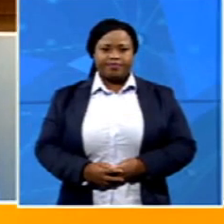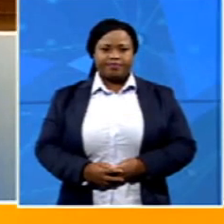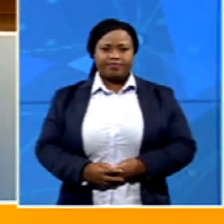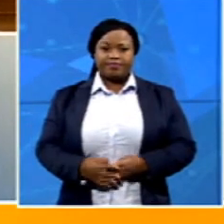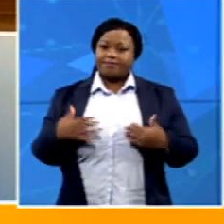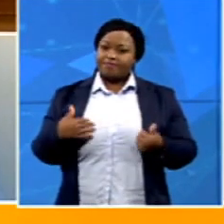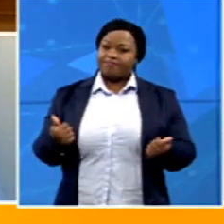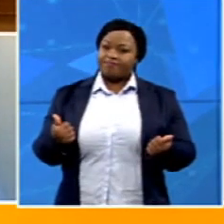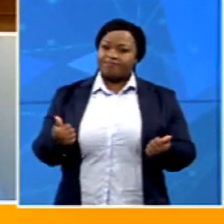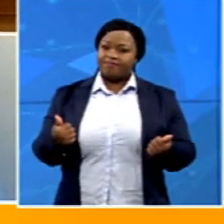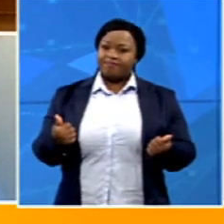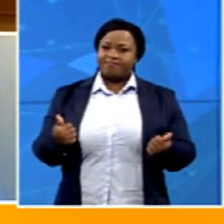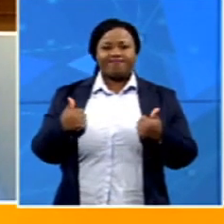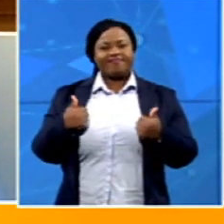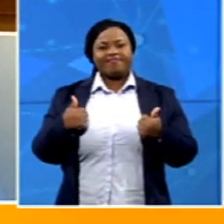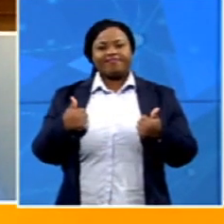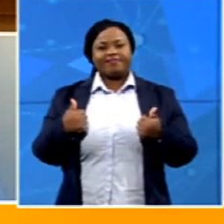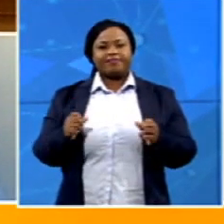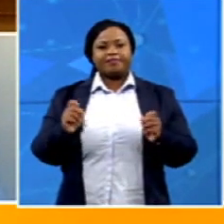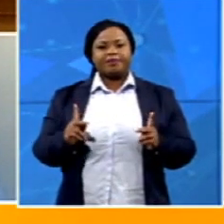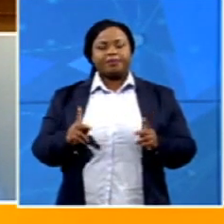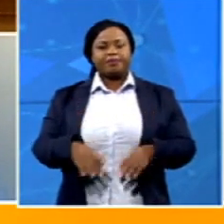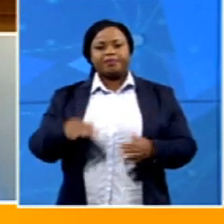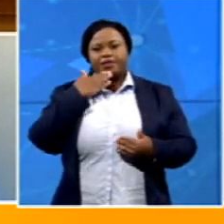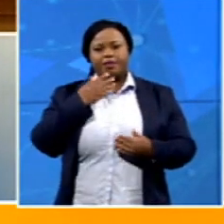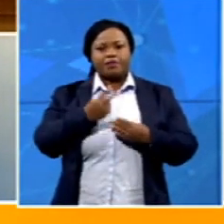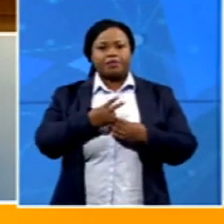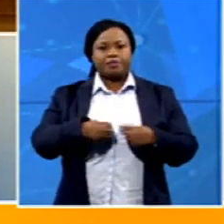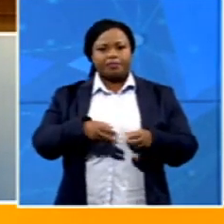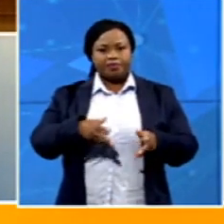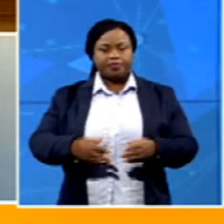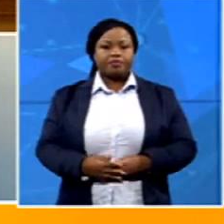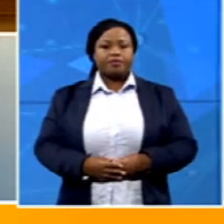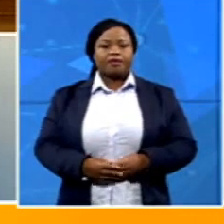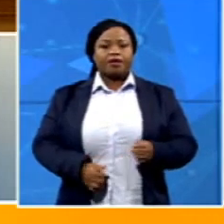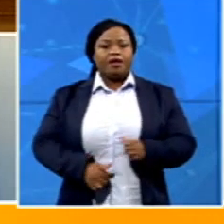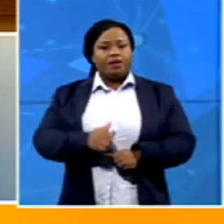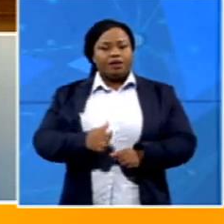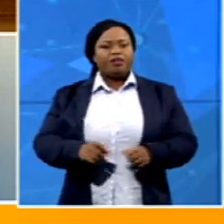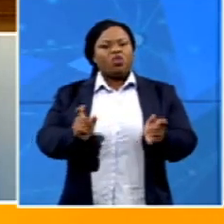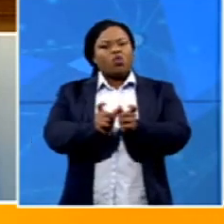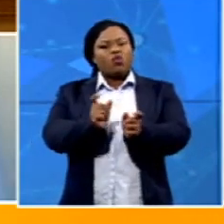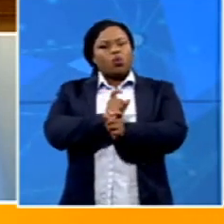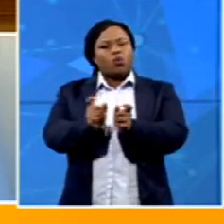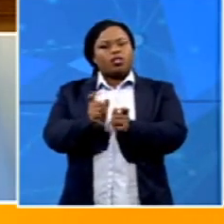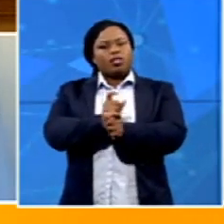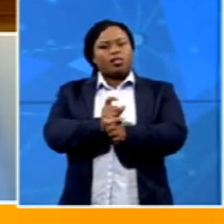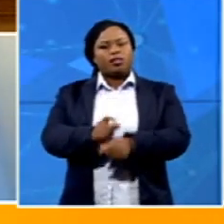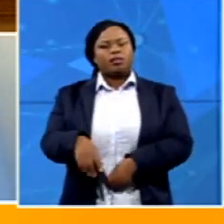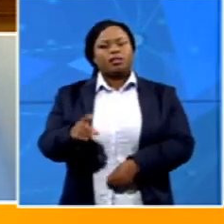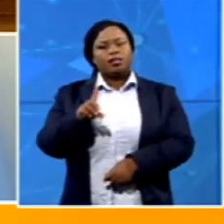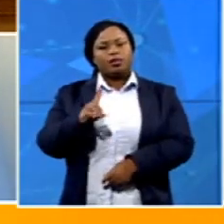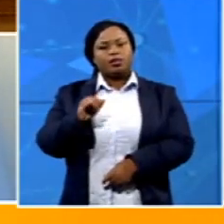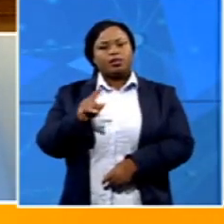you this morning? Well, I'm great, Sharon. It's good to have you with us this morning. Let's first discuss what dyslexia is and what